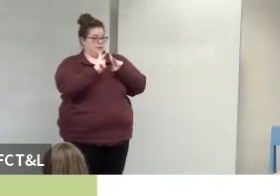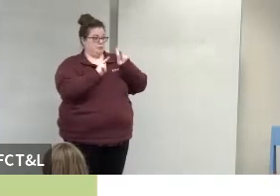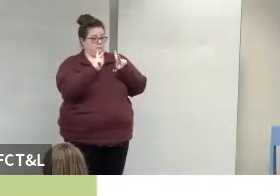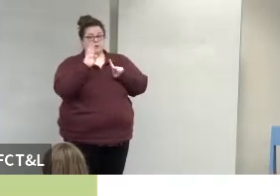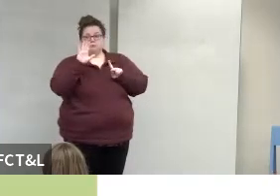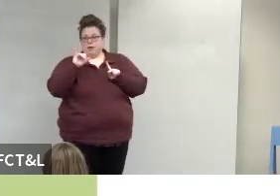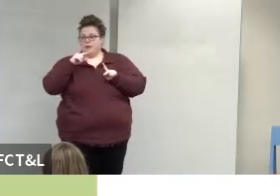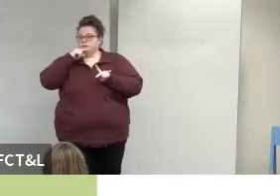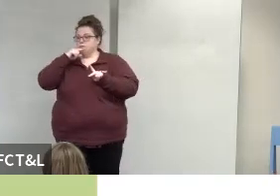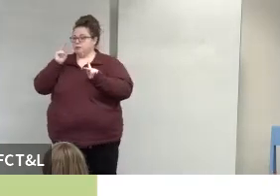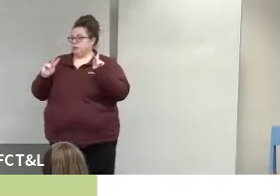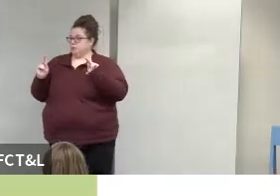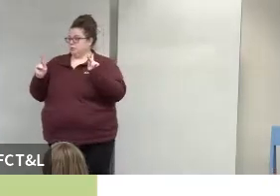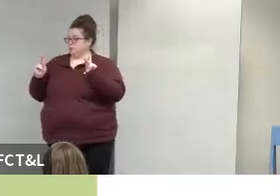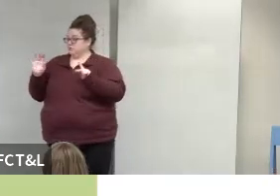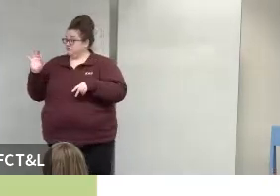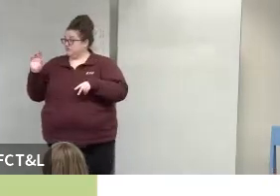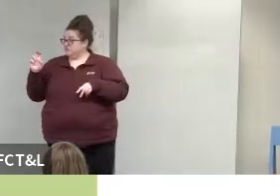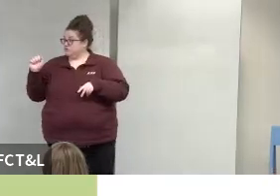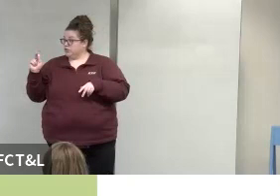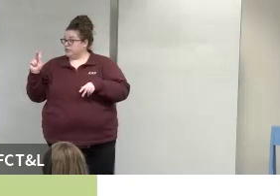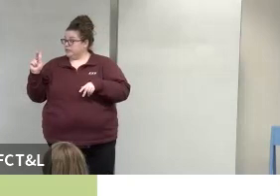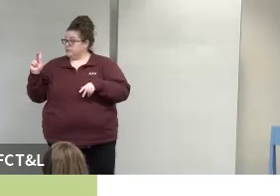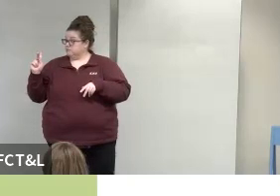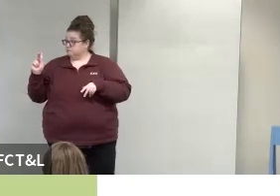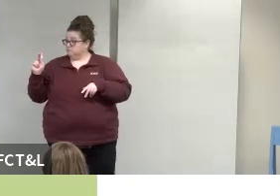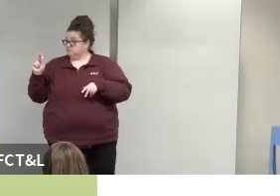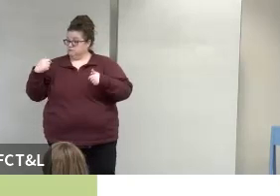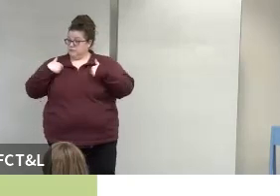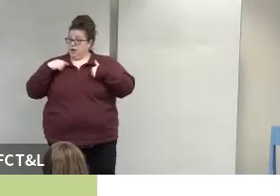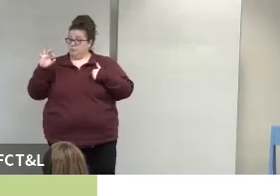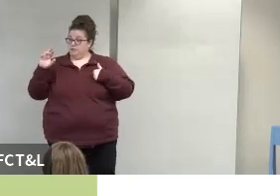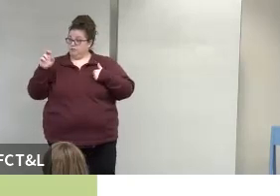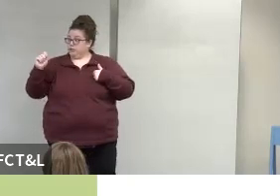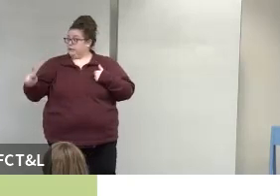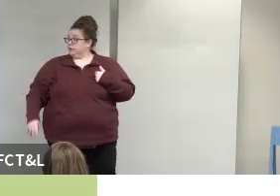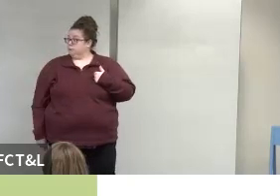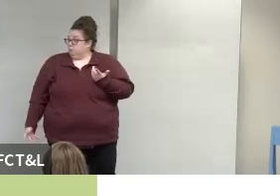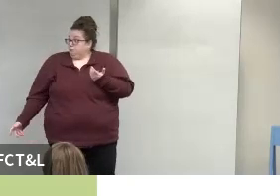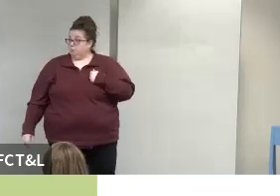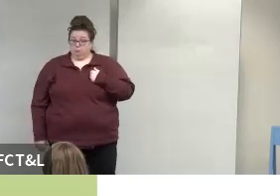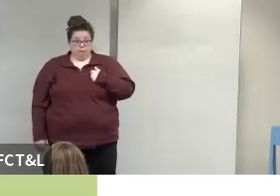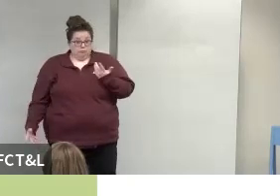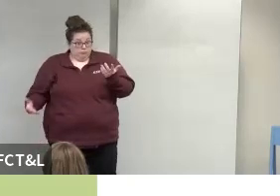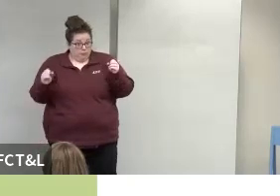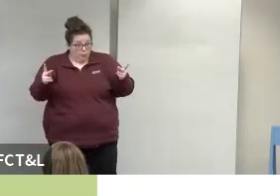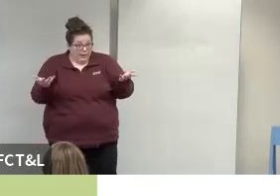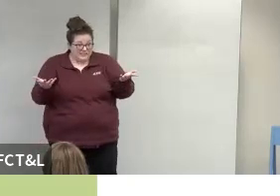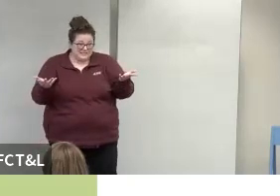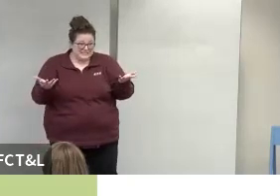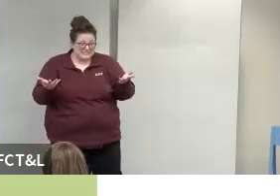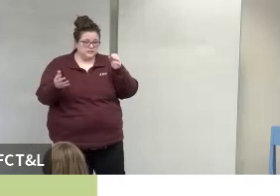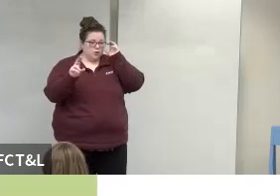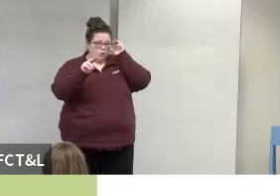deaf community for many years by hearing people. So, you know, am I a freak? You